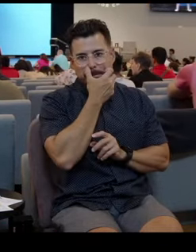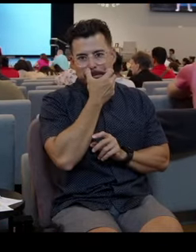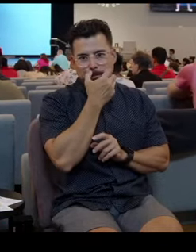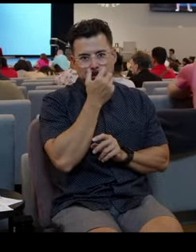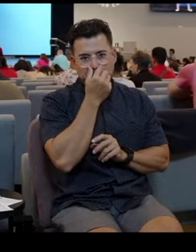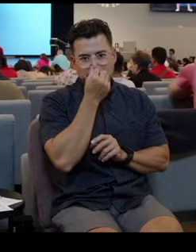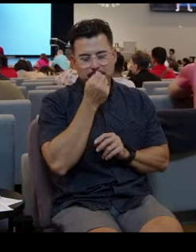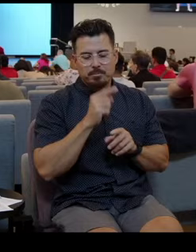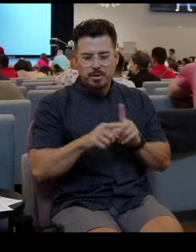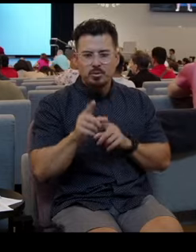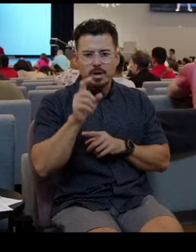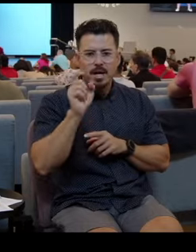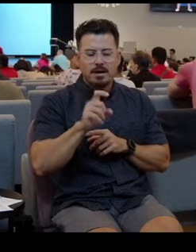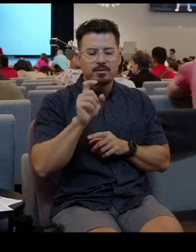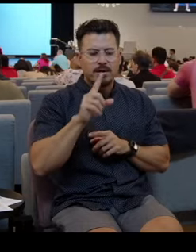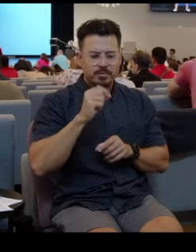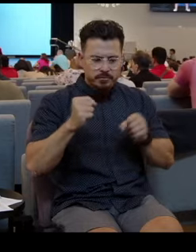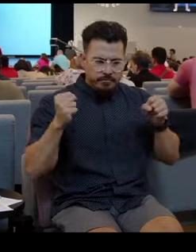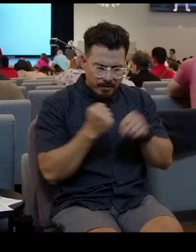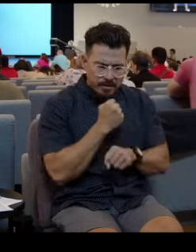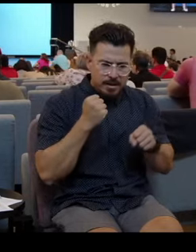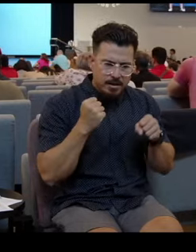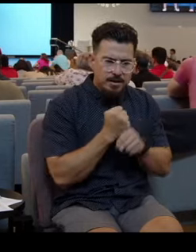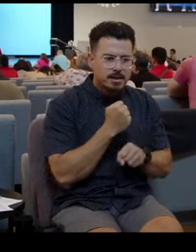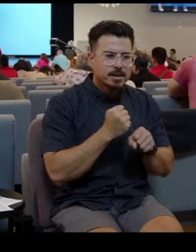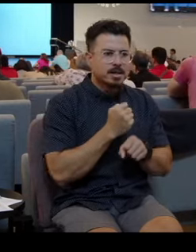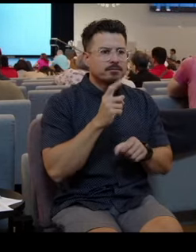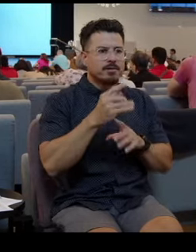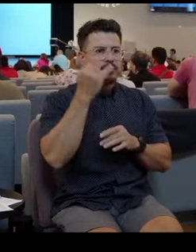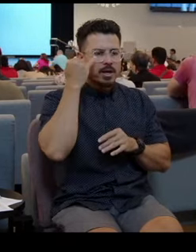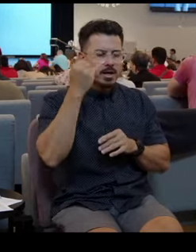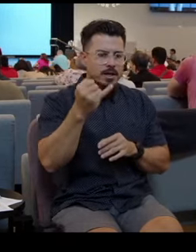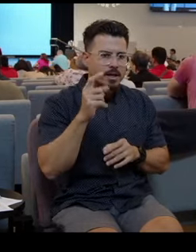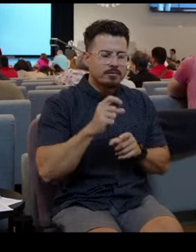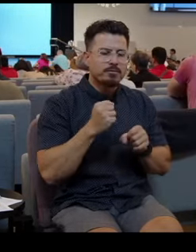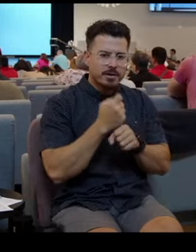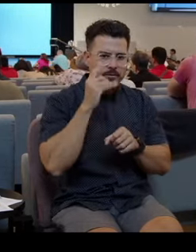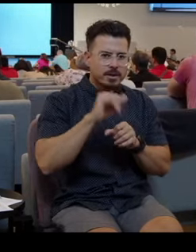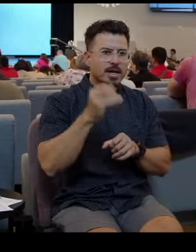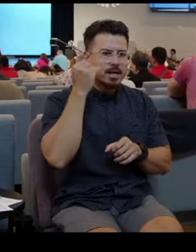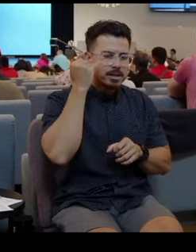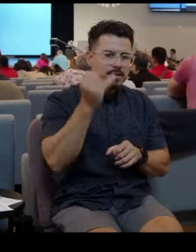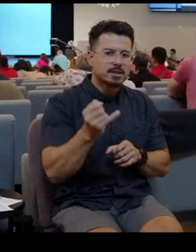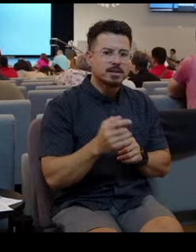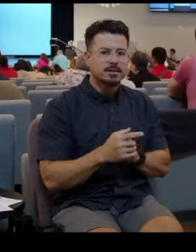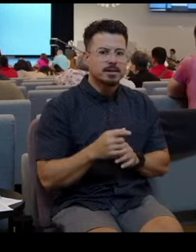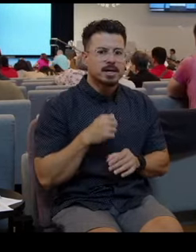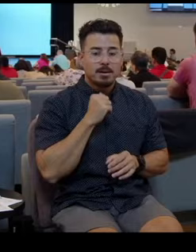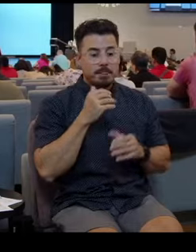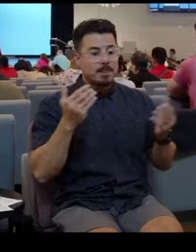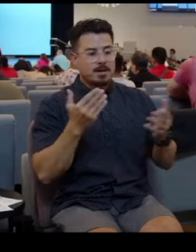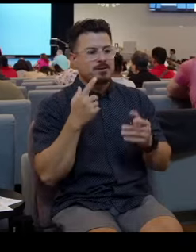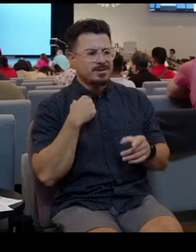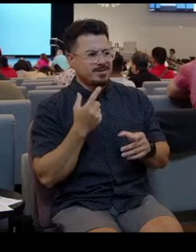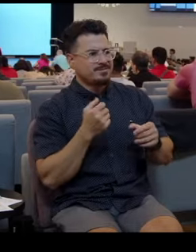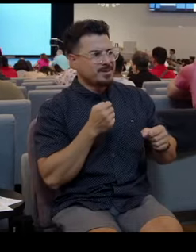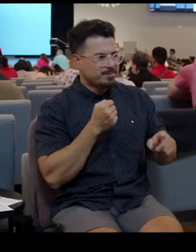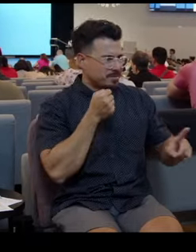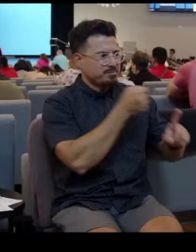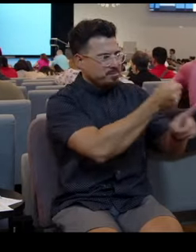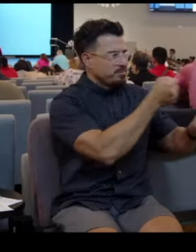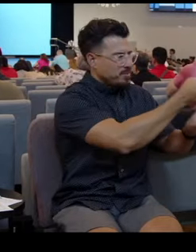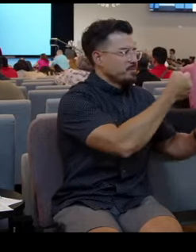But you have to contend for this. This has to be an ideal. It's That's what I want to emphasize. I'm not here to beat you up. I'm saying it's an